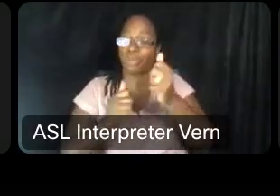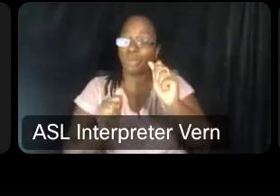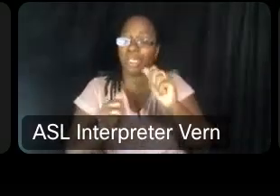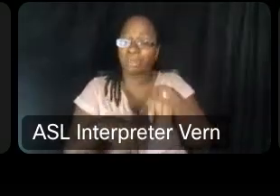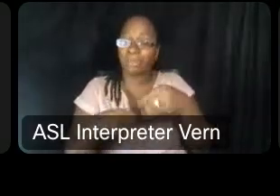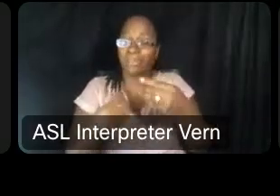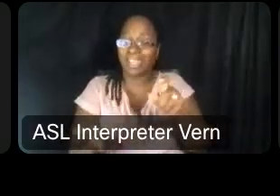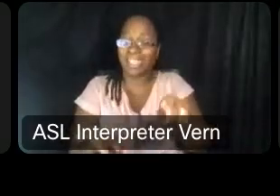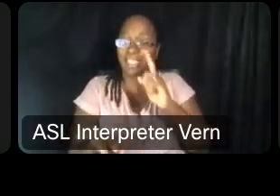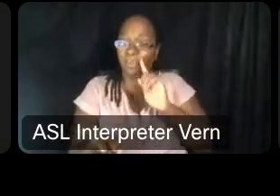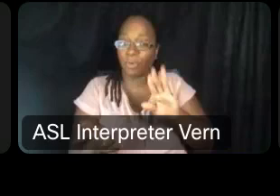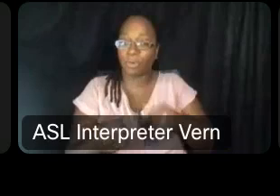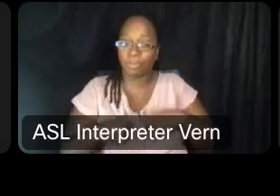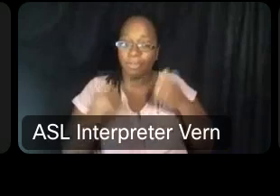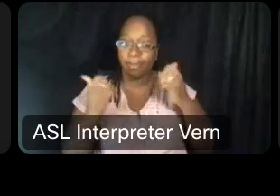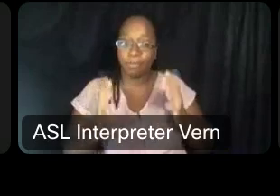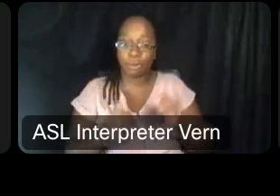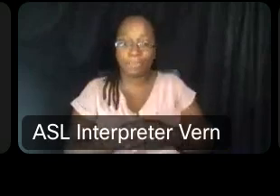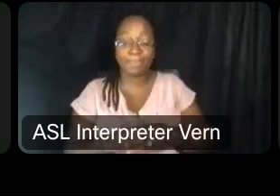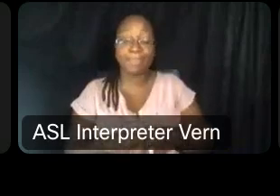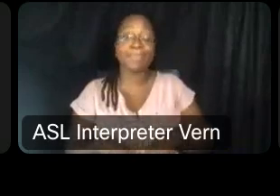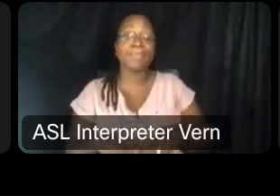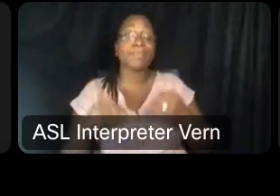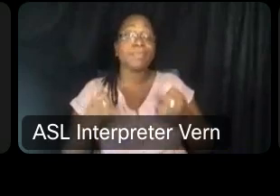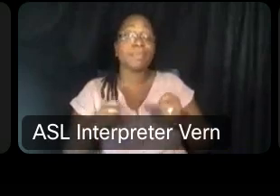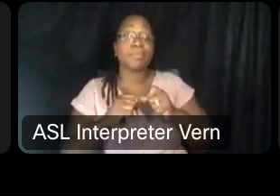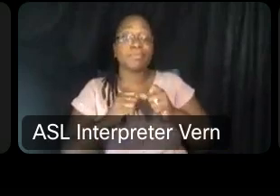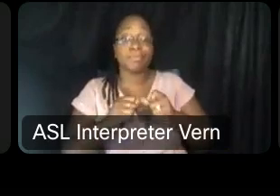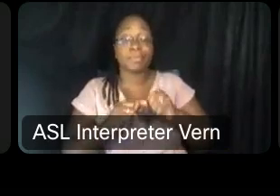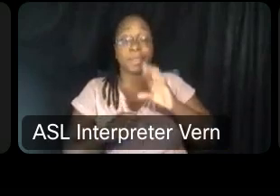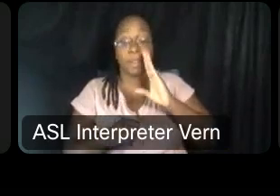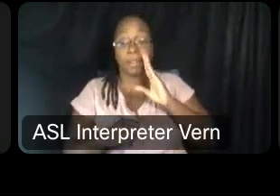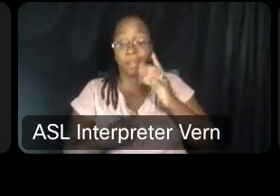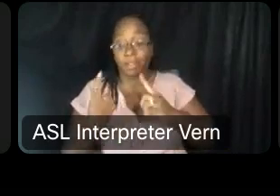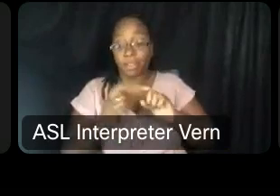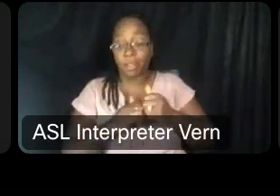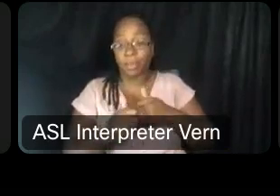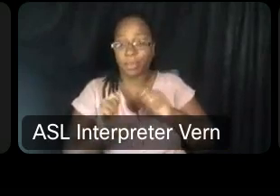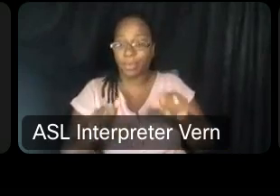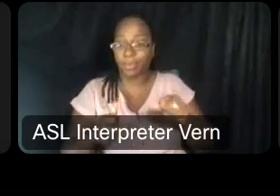us to continue forward and think about the ways of how we can help.